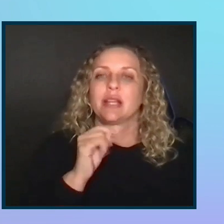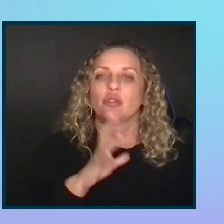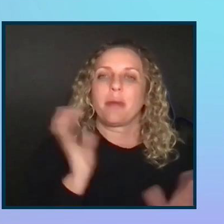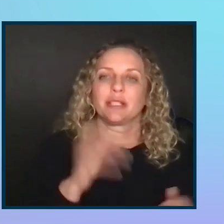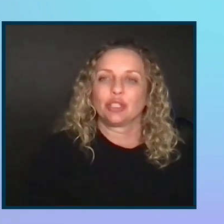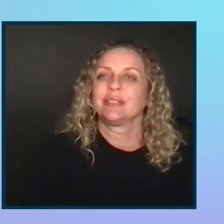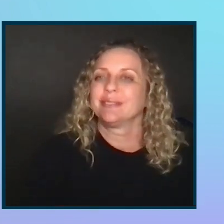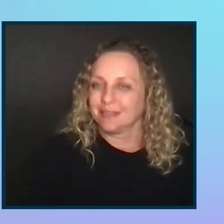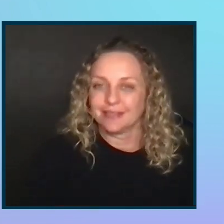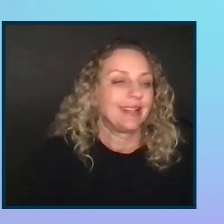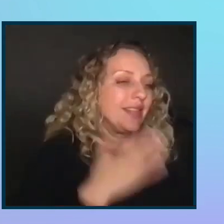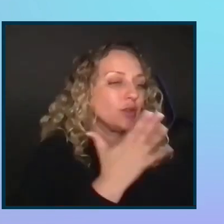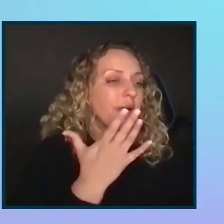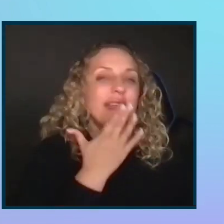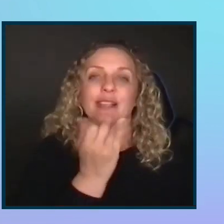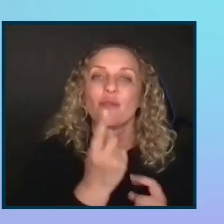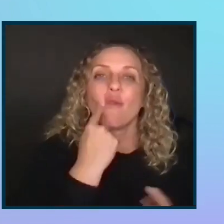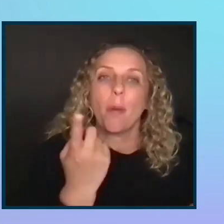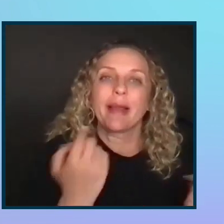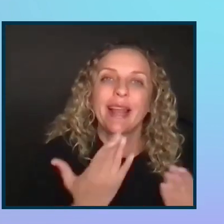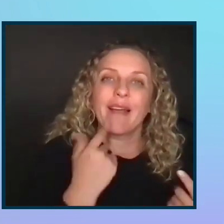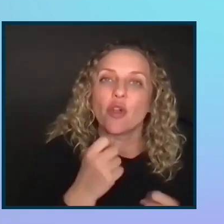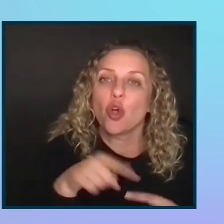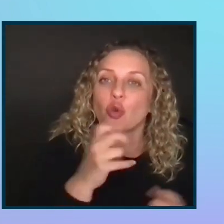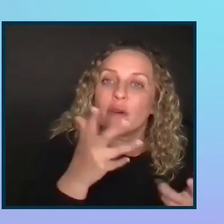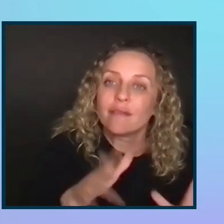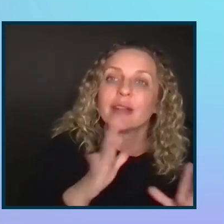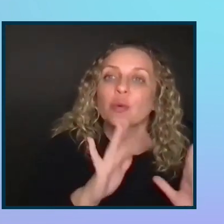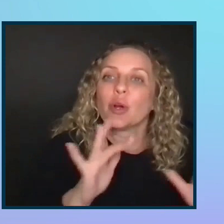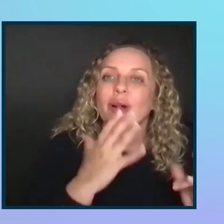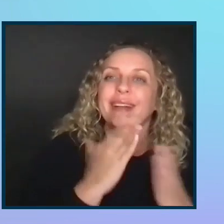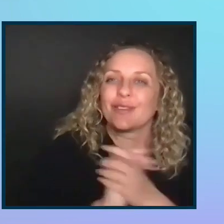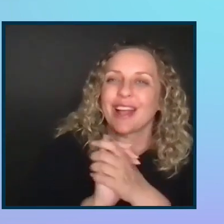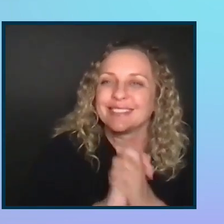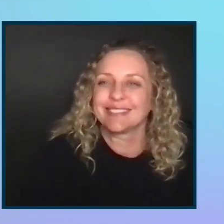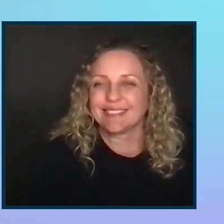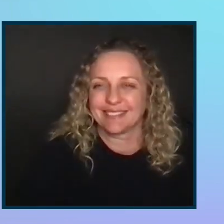Yeah, thank you so much. And thanks everybody for being here. And for those of you who finished the recording, congrats.